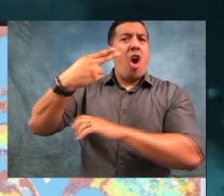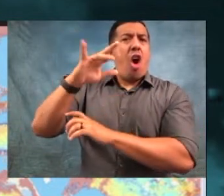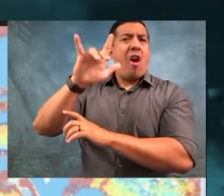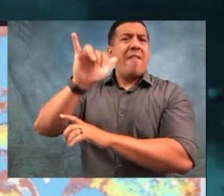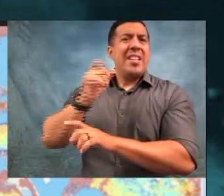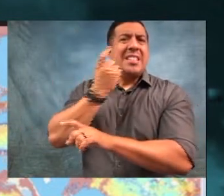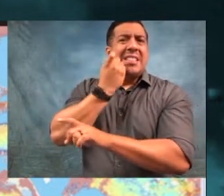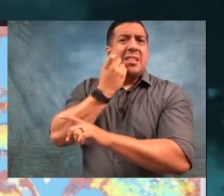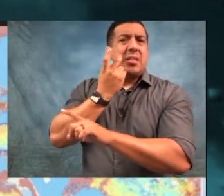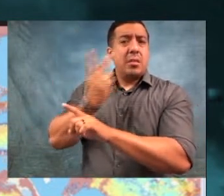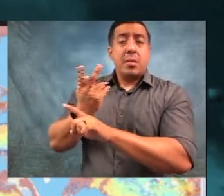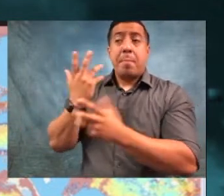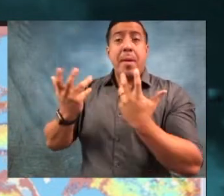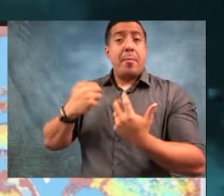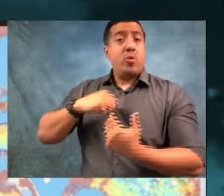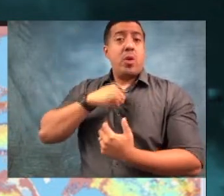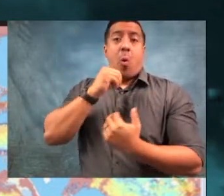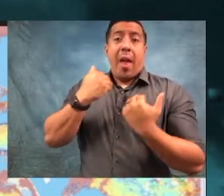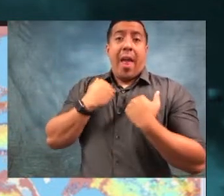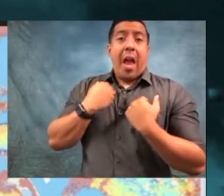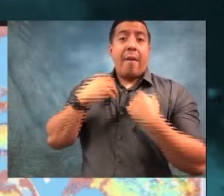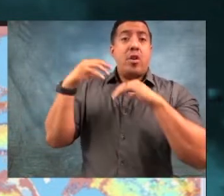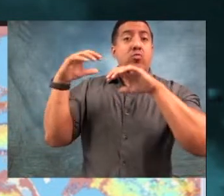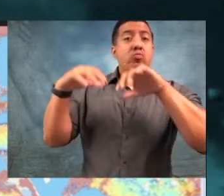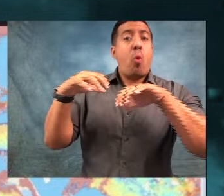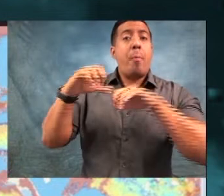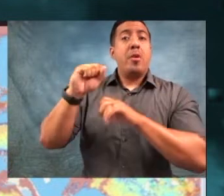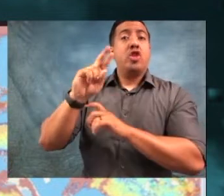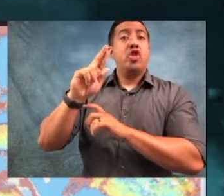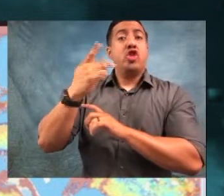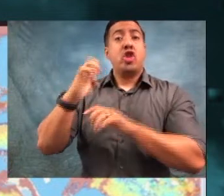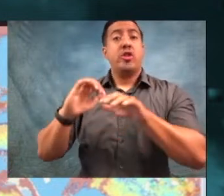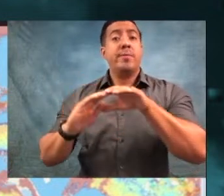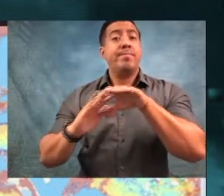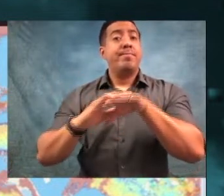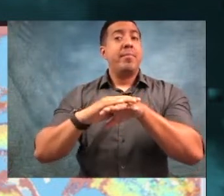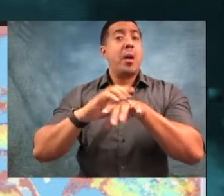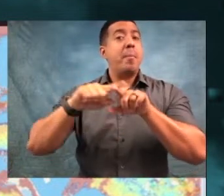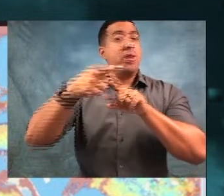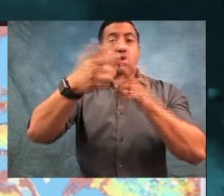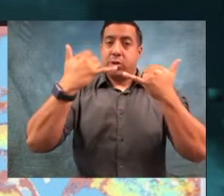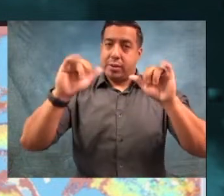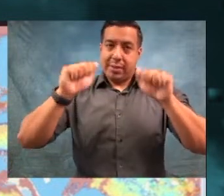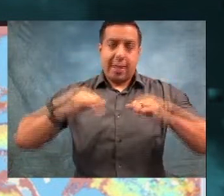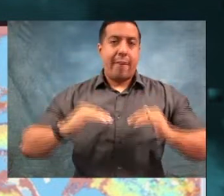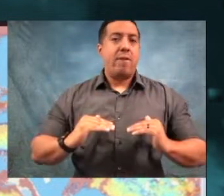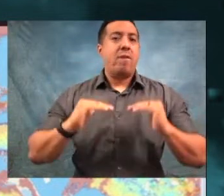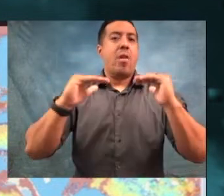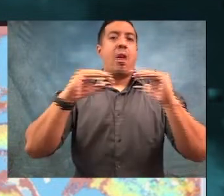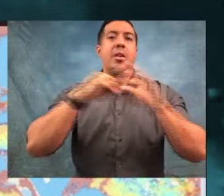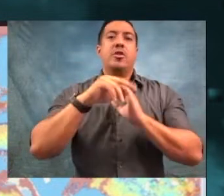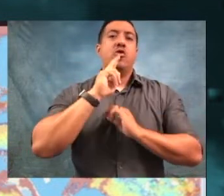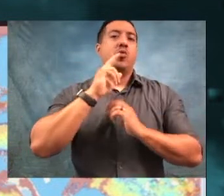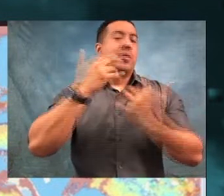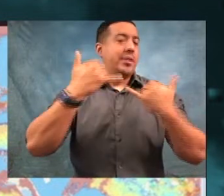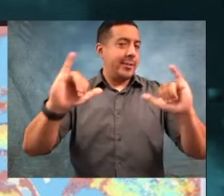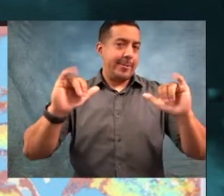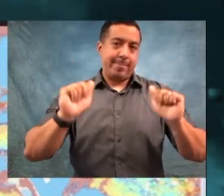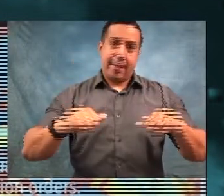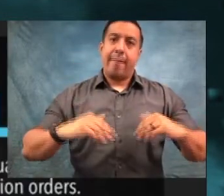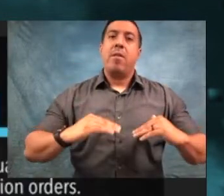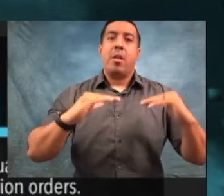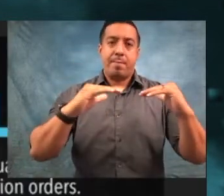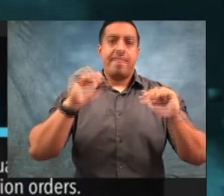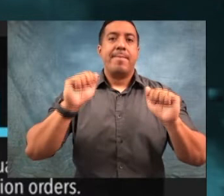saw with Harvey. So even though we might not have storm surge in some of these areas, anyone can flood in greater Houston area.